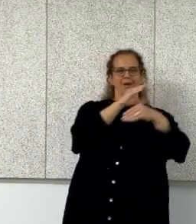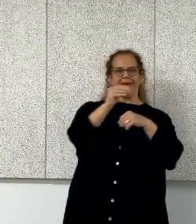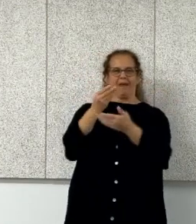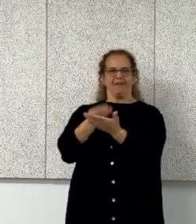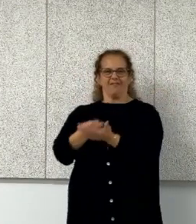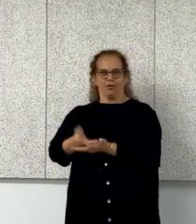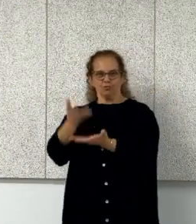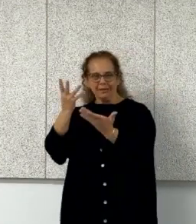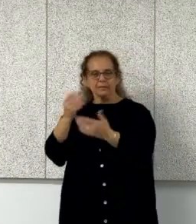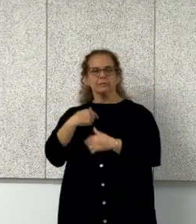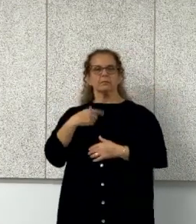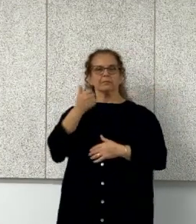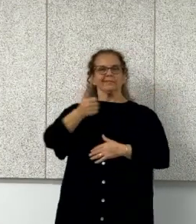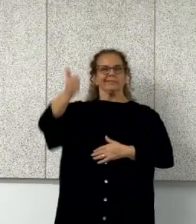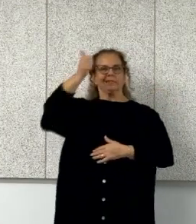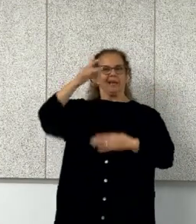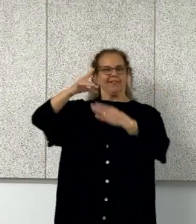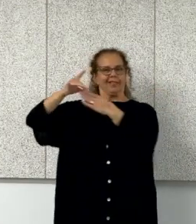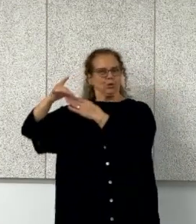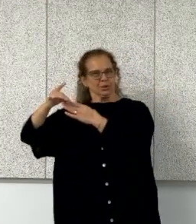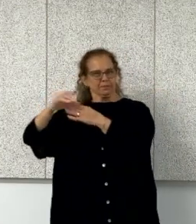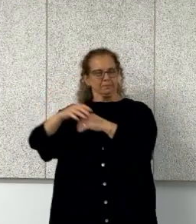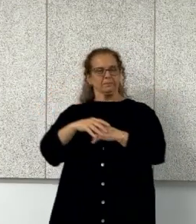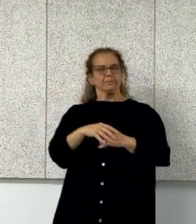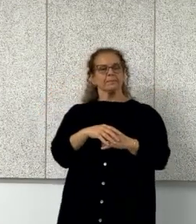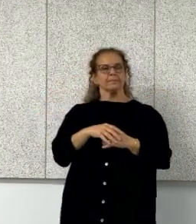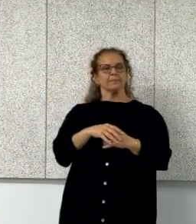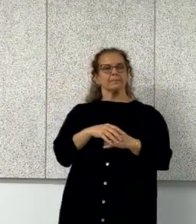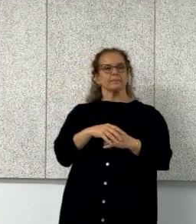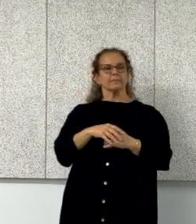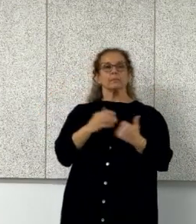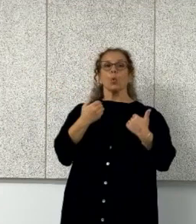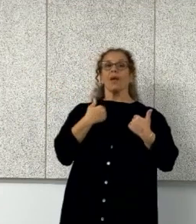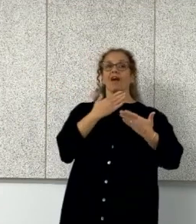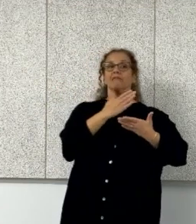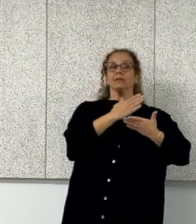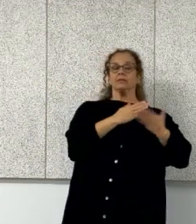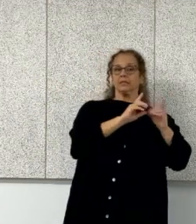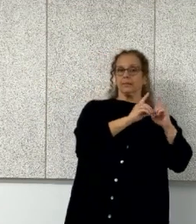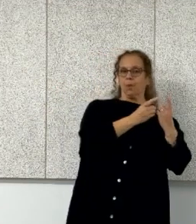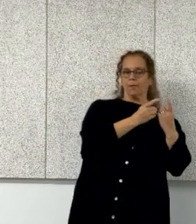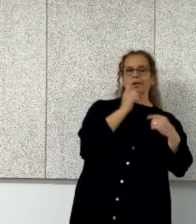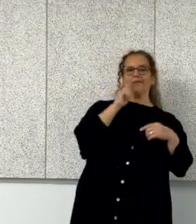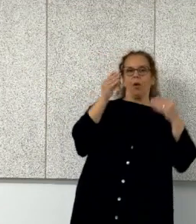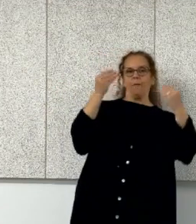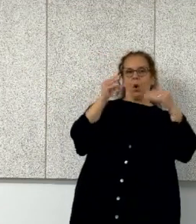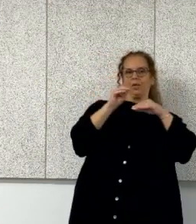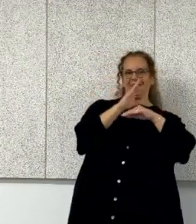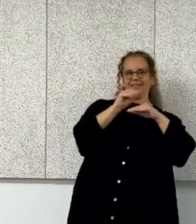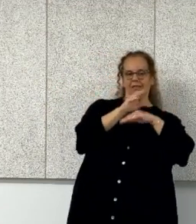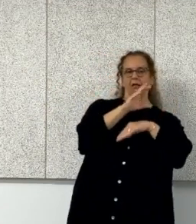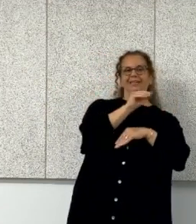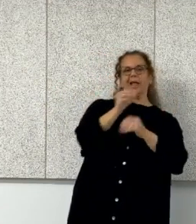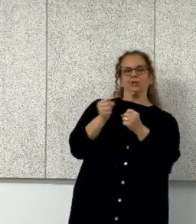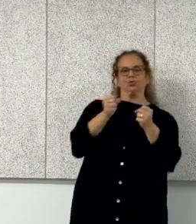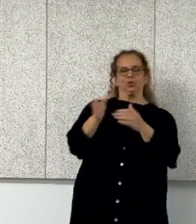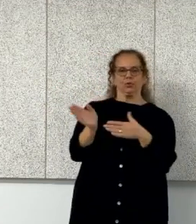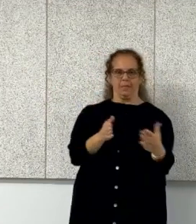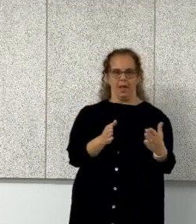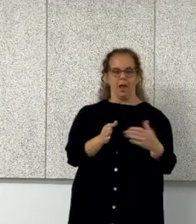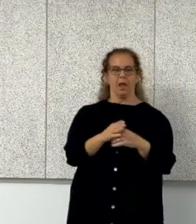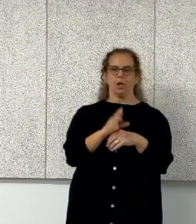as executive leadership, artistic, and managing. We also have a division for marketing consulting and for strategic planning. So we work with